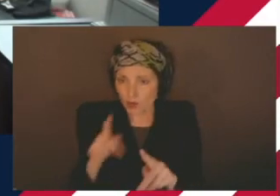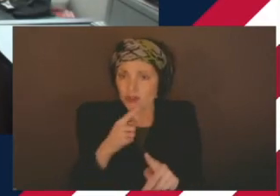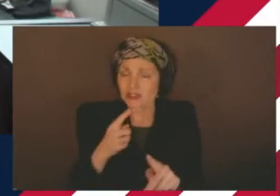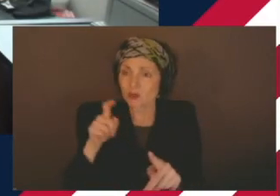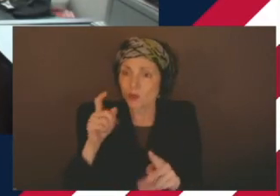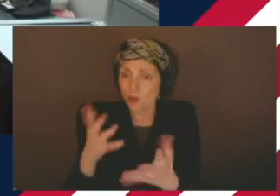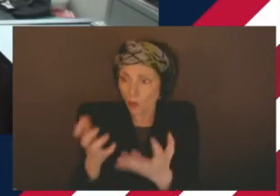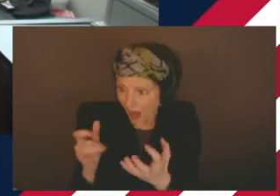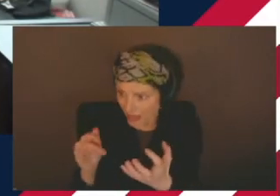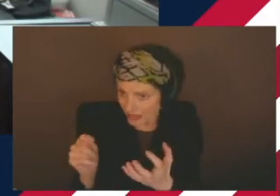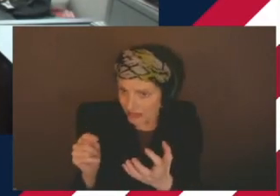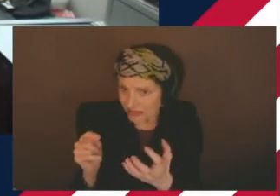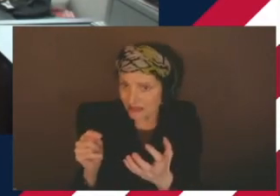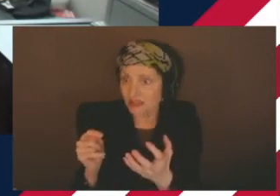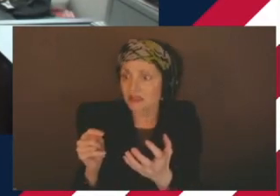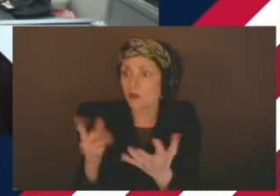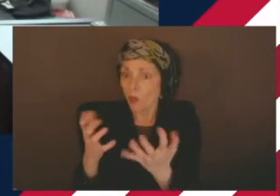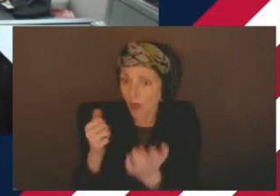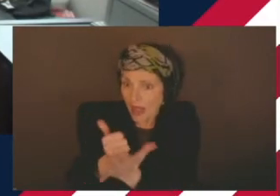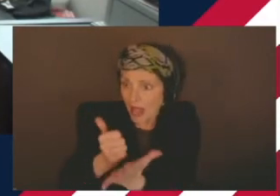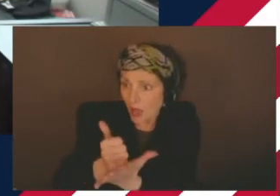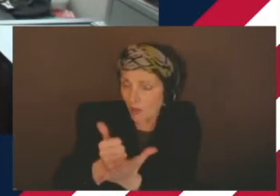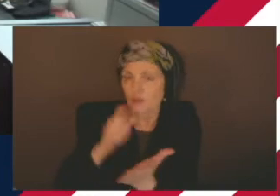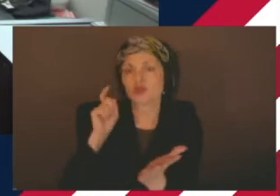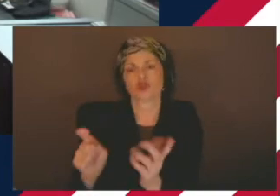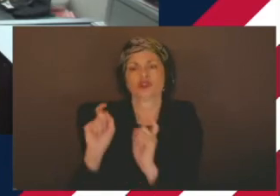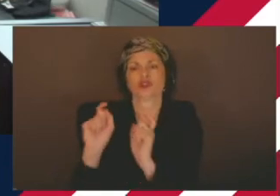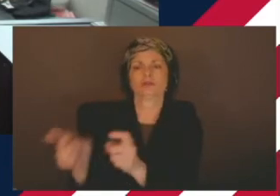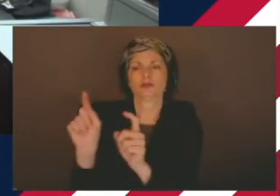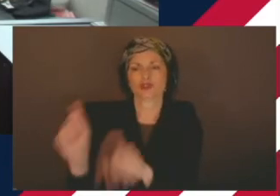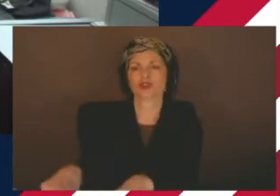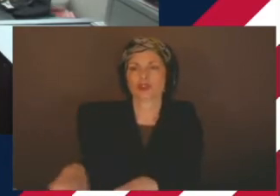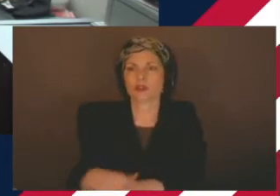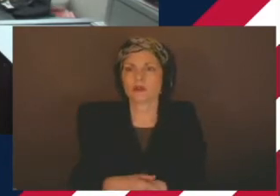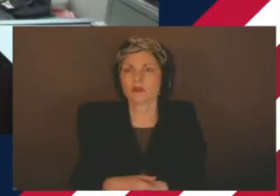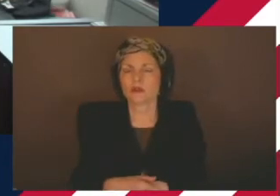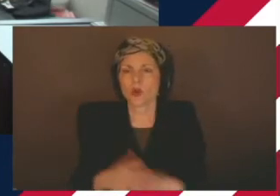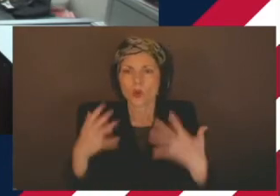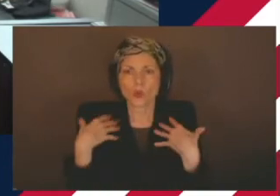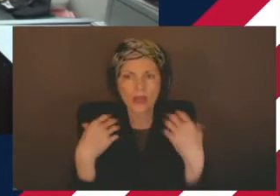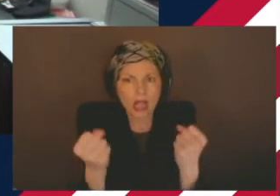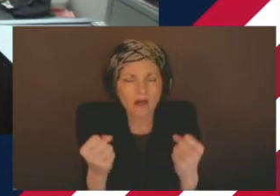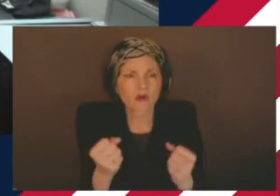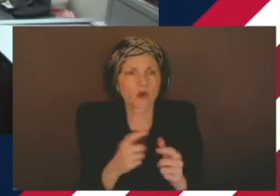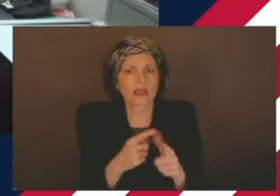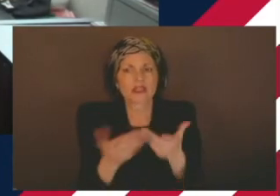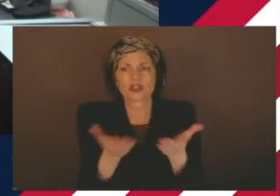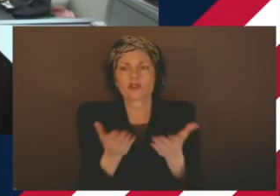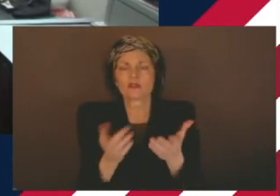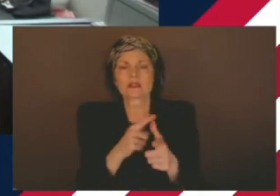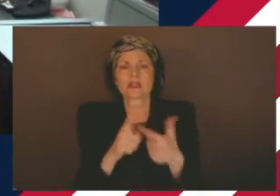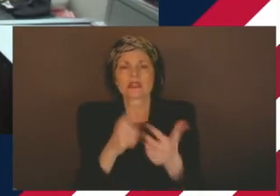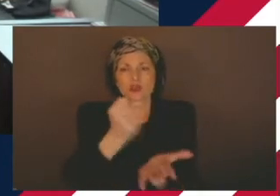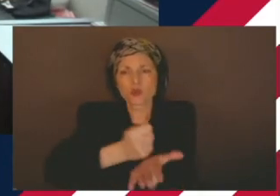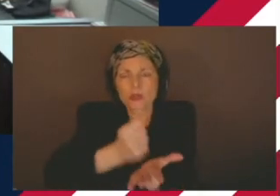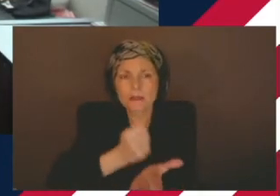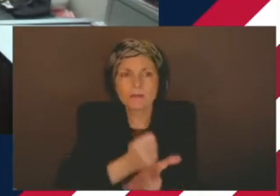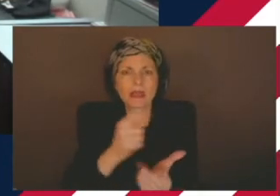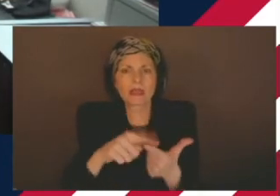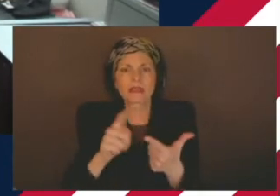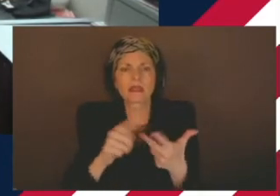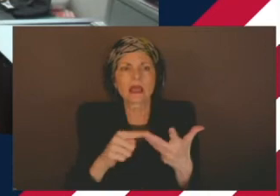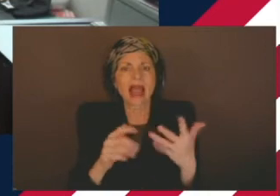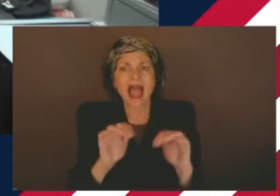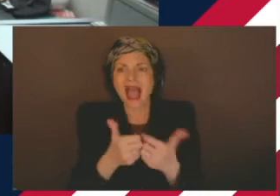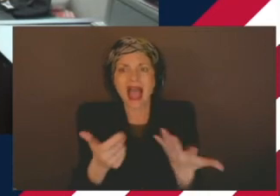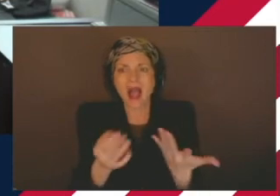life-saving recovery support services, treatment, and harm reduction are largely built from community-based efforts